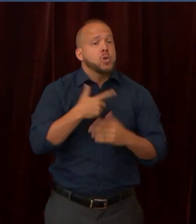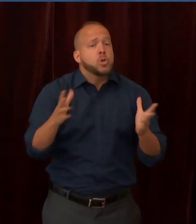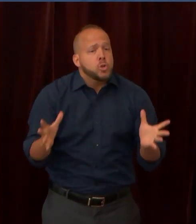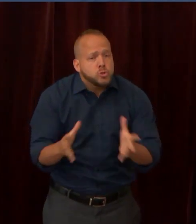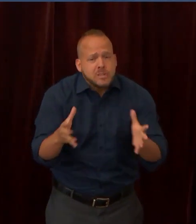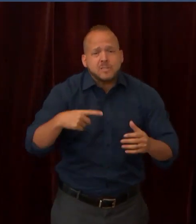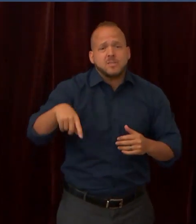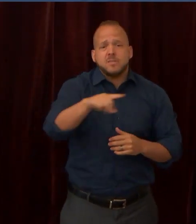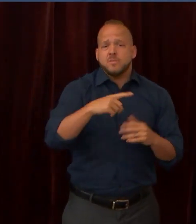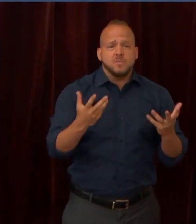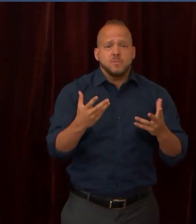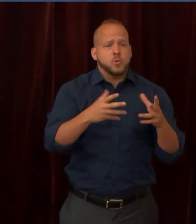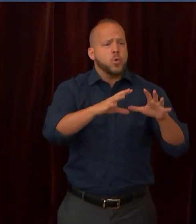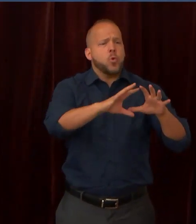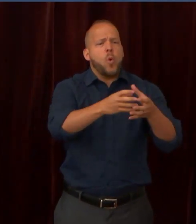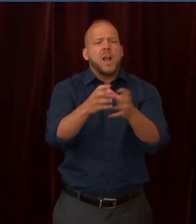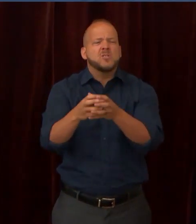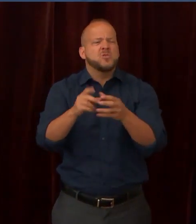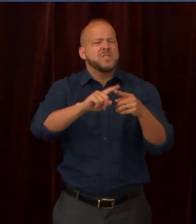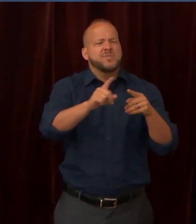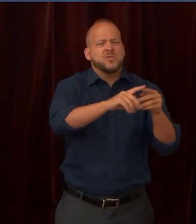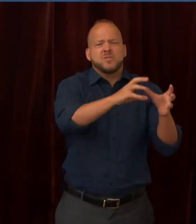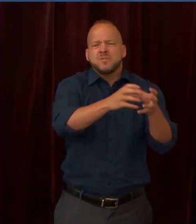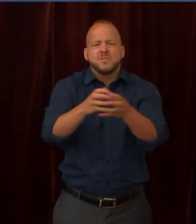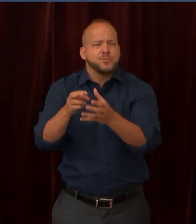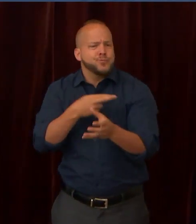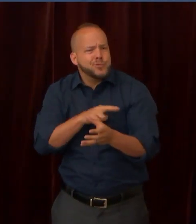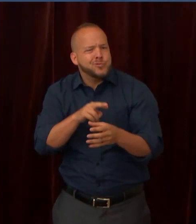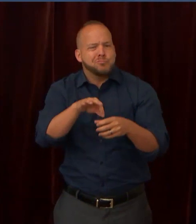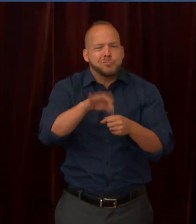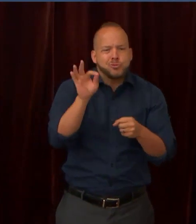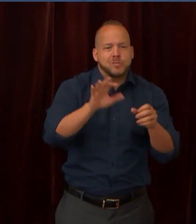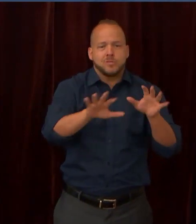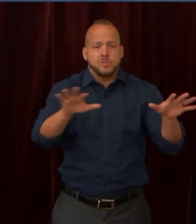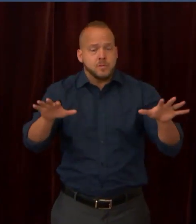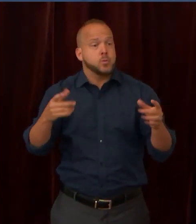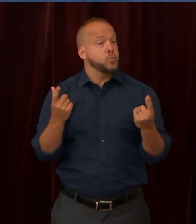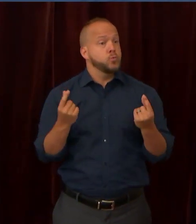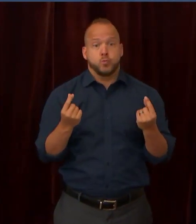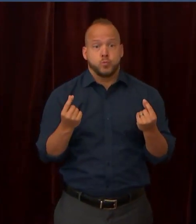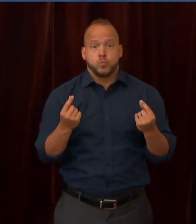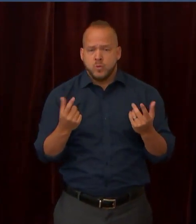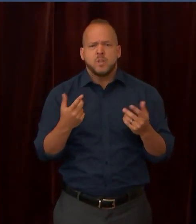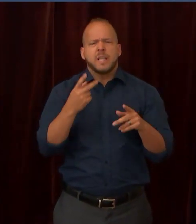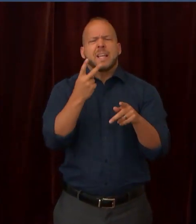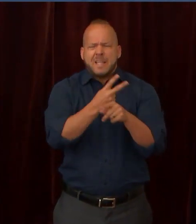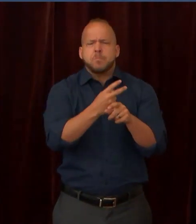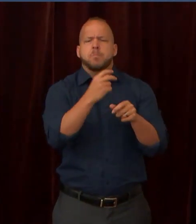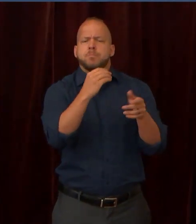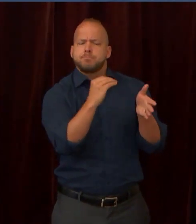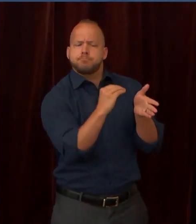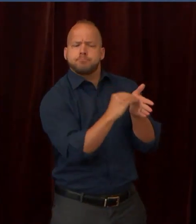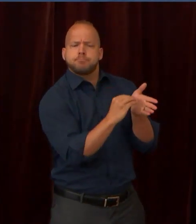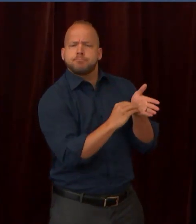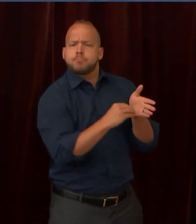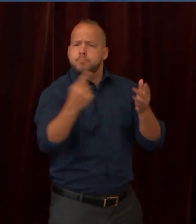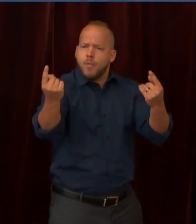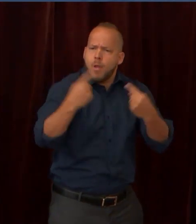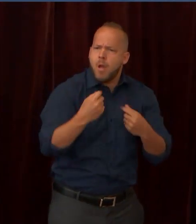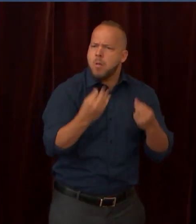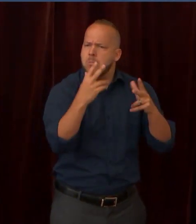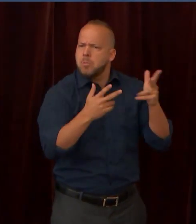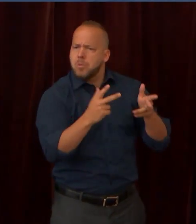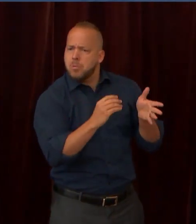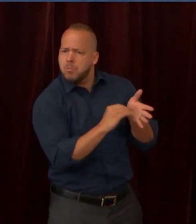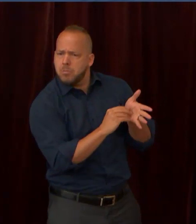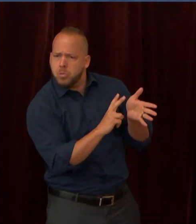congregations to see if they can maintain a voluntary log of attendees at these services and try to retain it for a couple of weeks. This